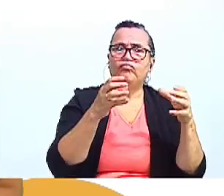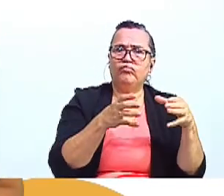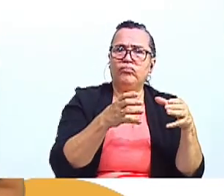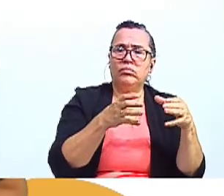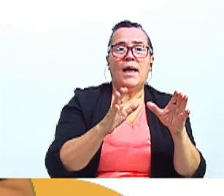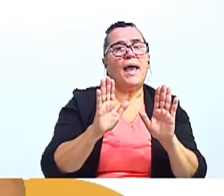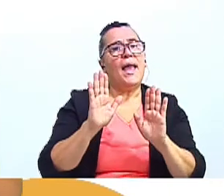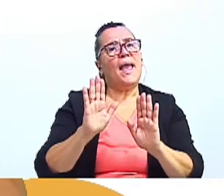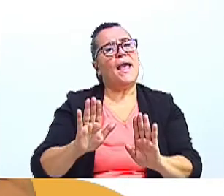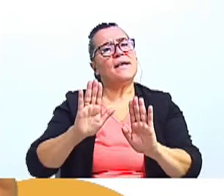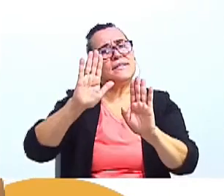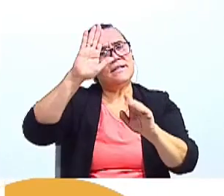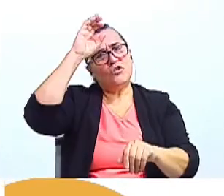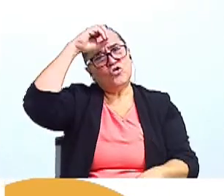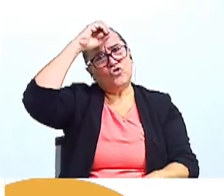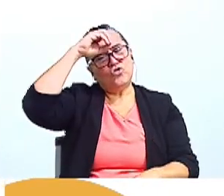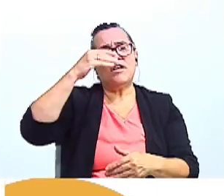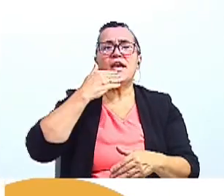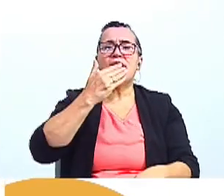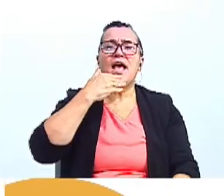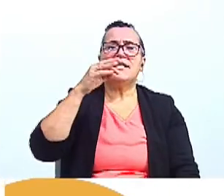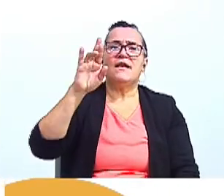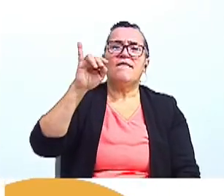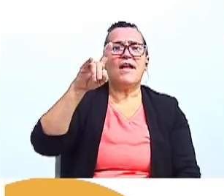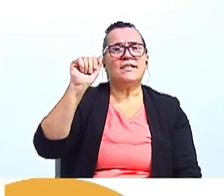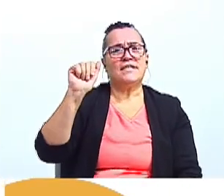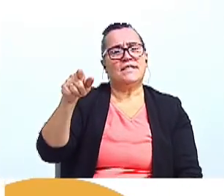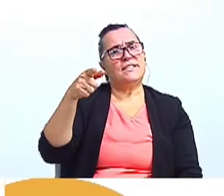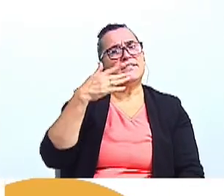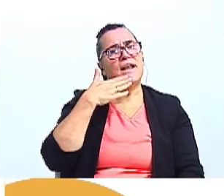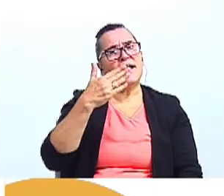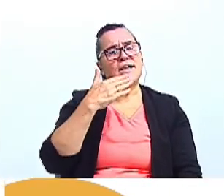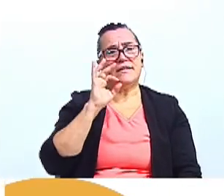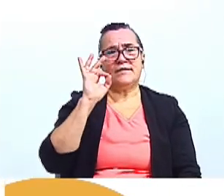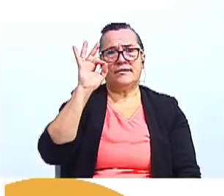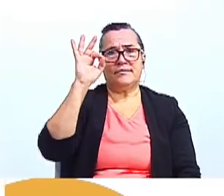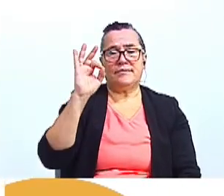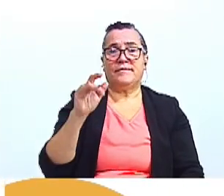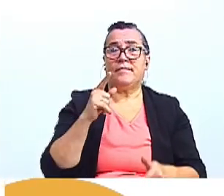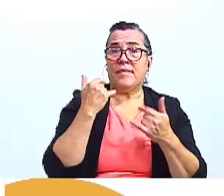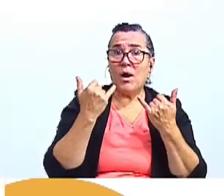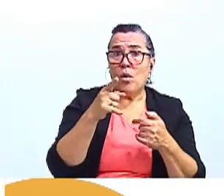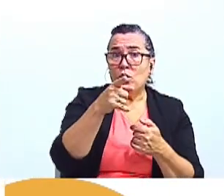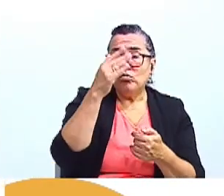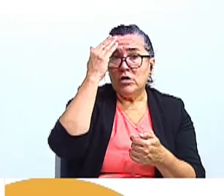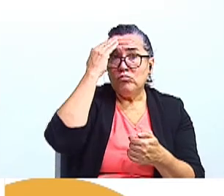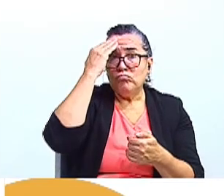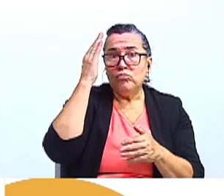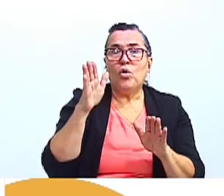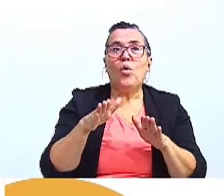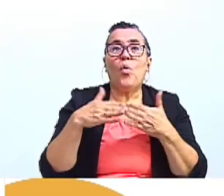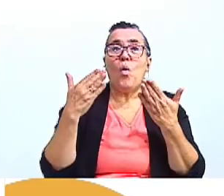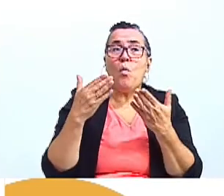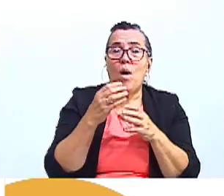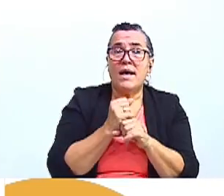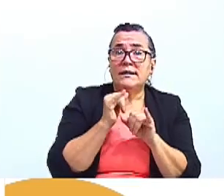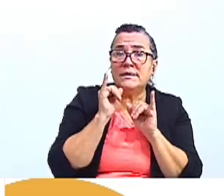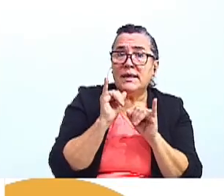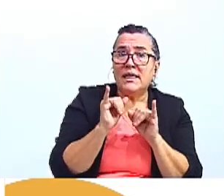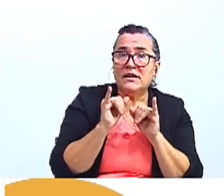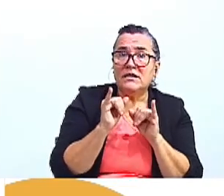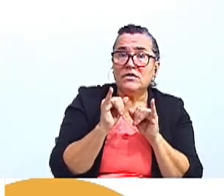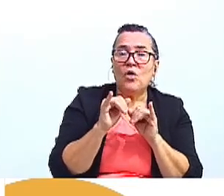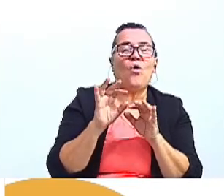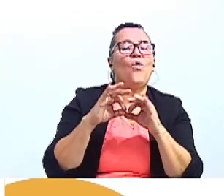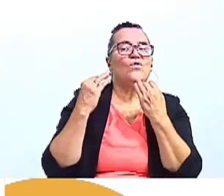Excellent opinion. Thank you, Francella. You are great. So now that you know how to do that, let's do it